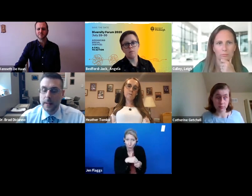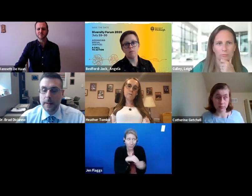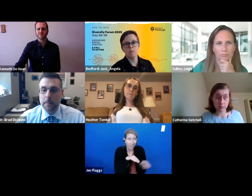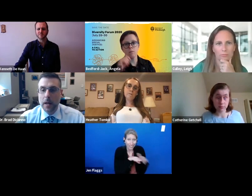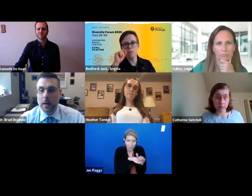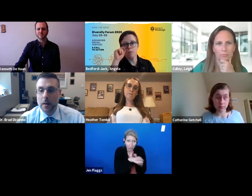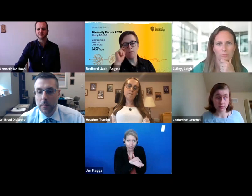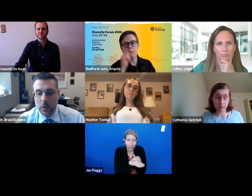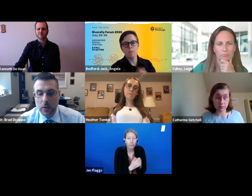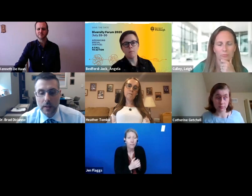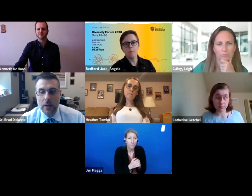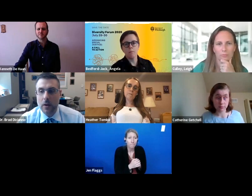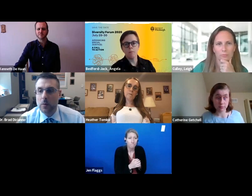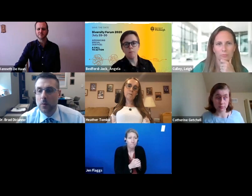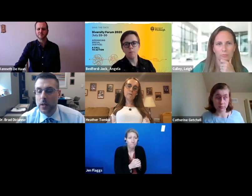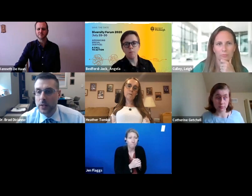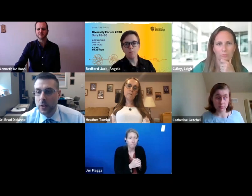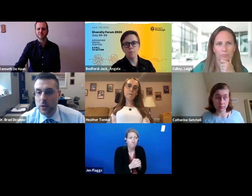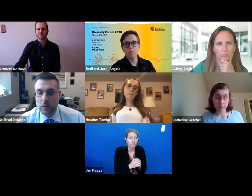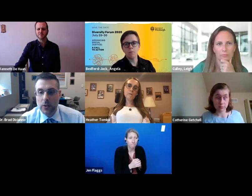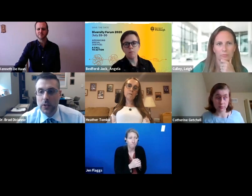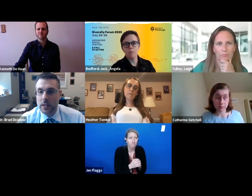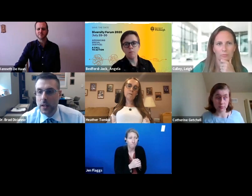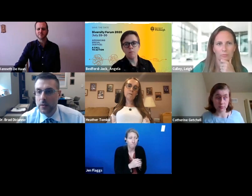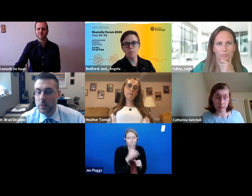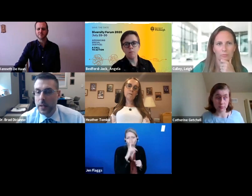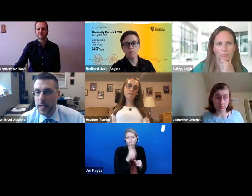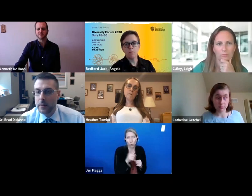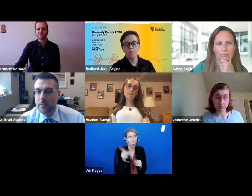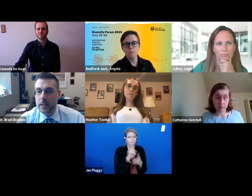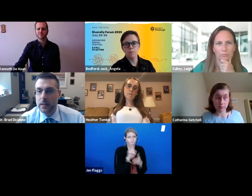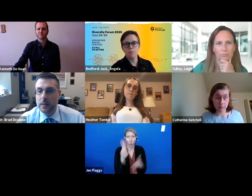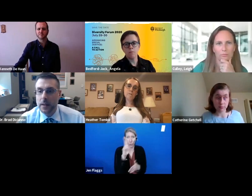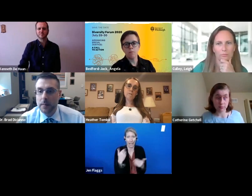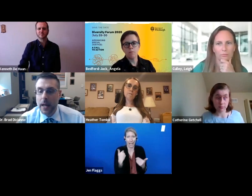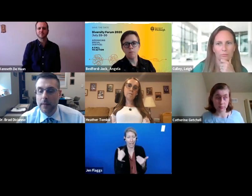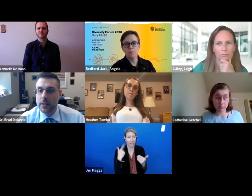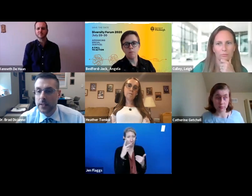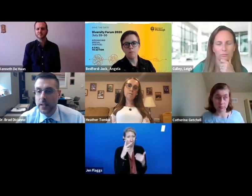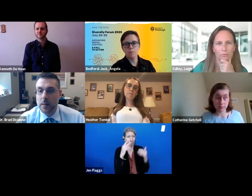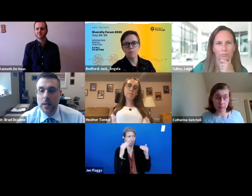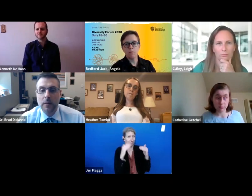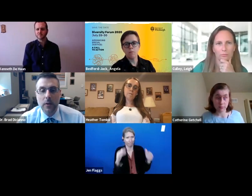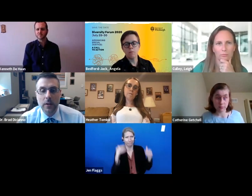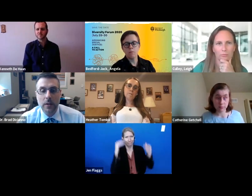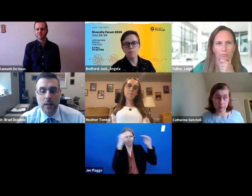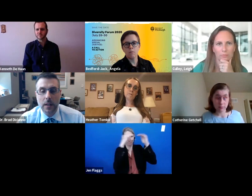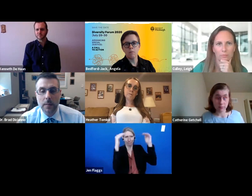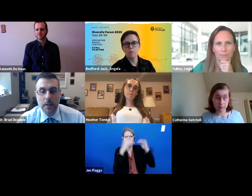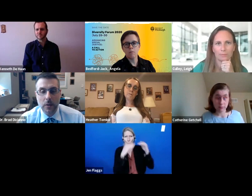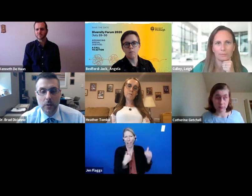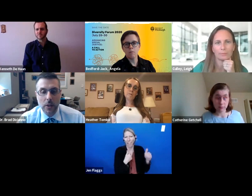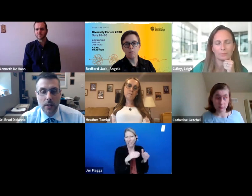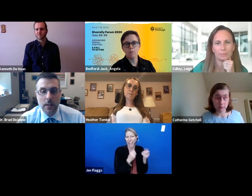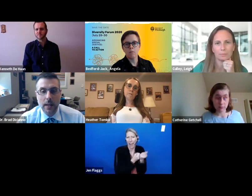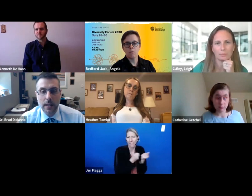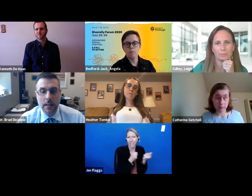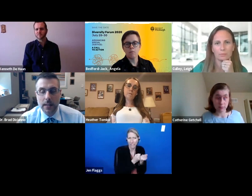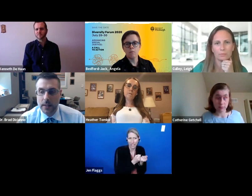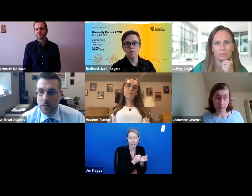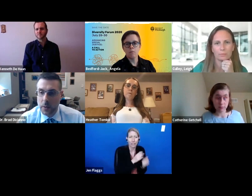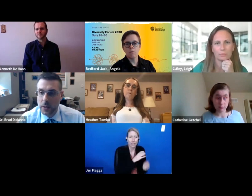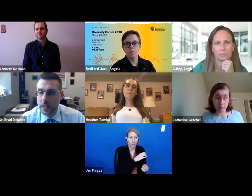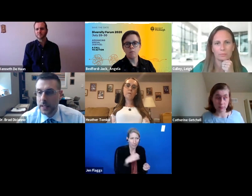accessibility, certainly there are ones at the university level. We have the Advocacy Committee for Inclusion